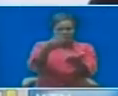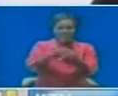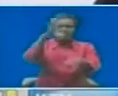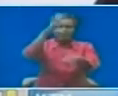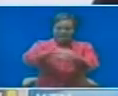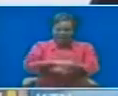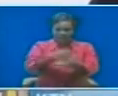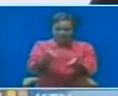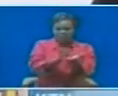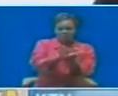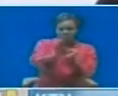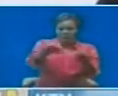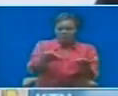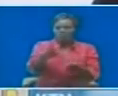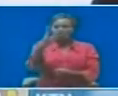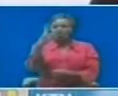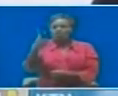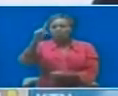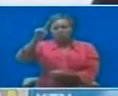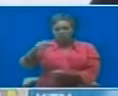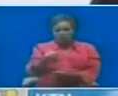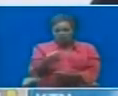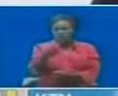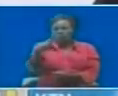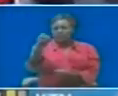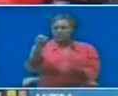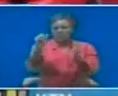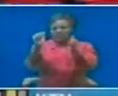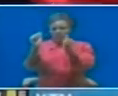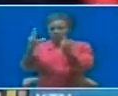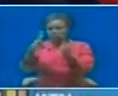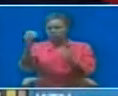mgao wake ni wa 2009 na 2010.